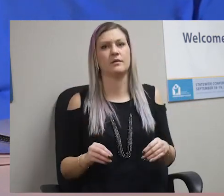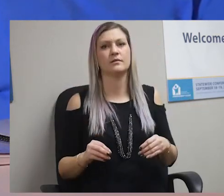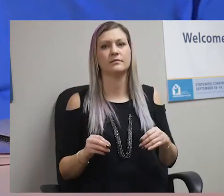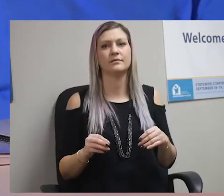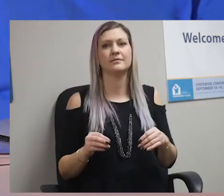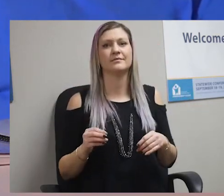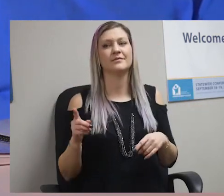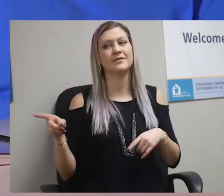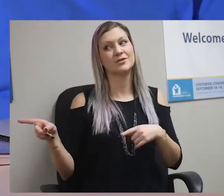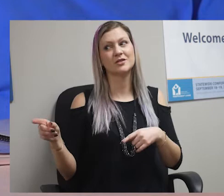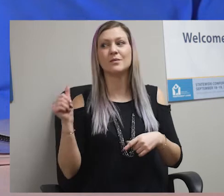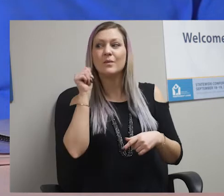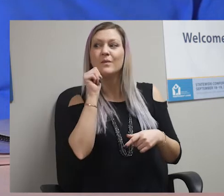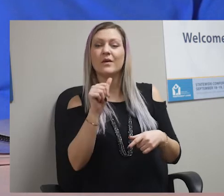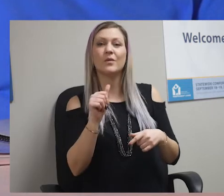my wife Carol,